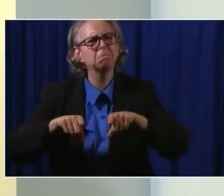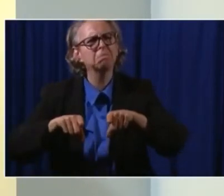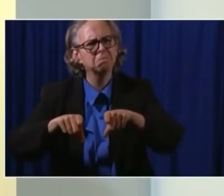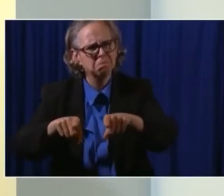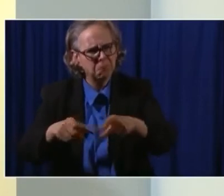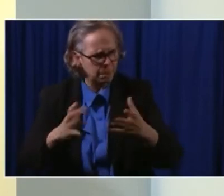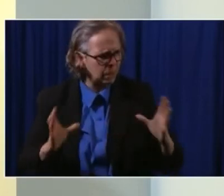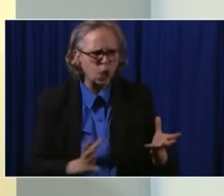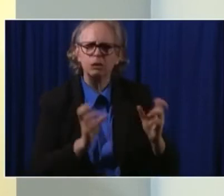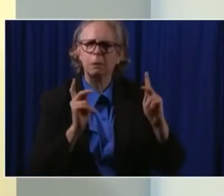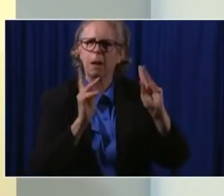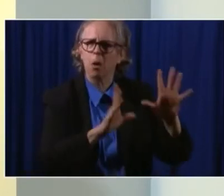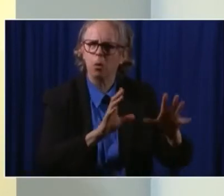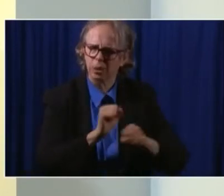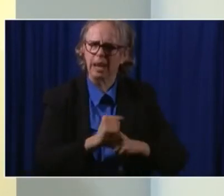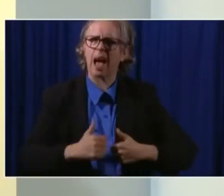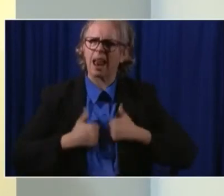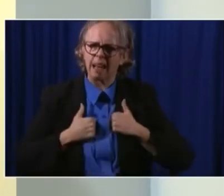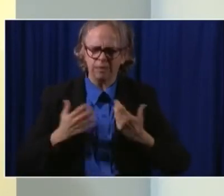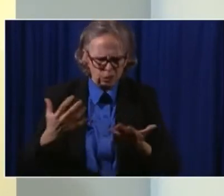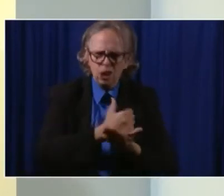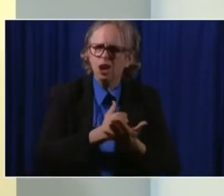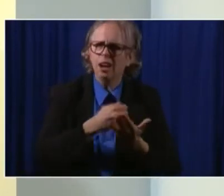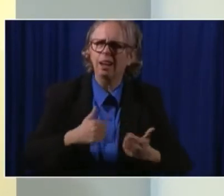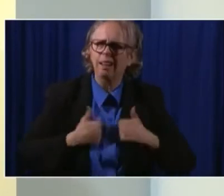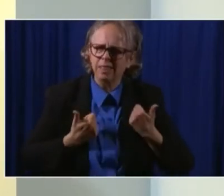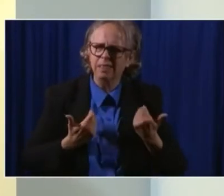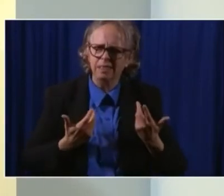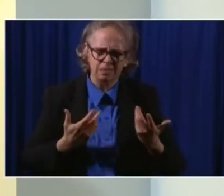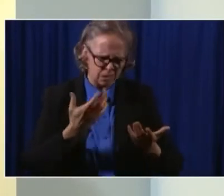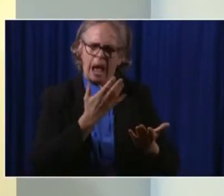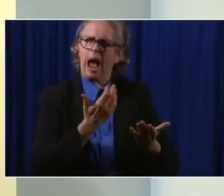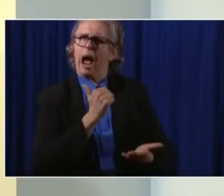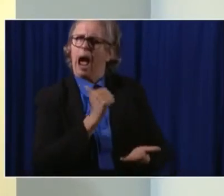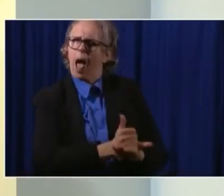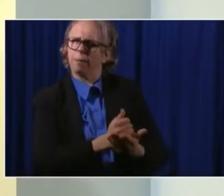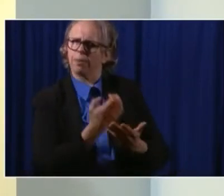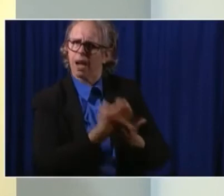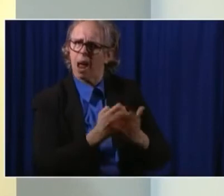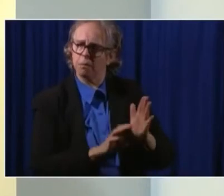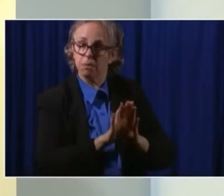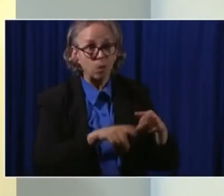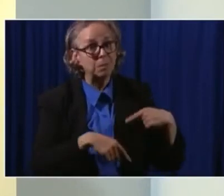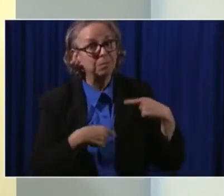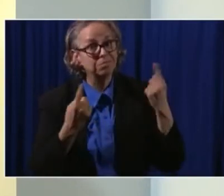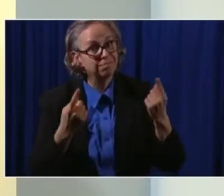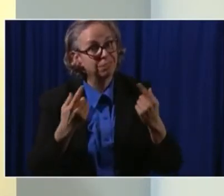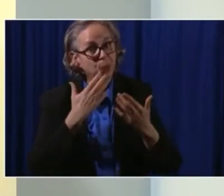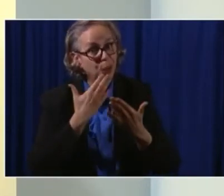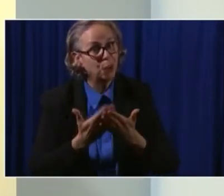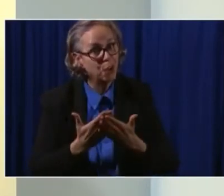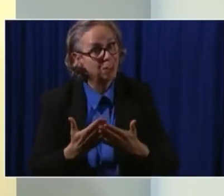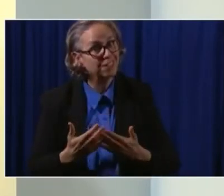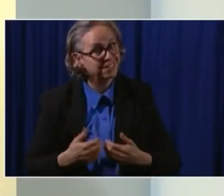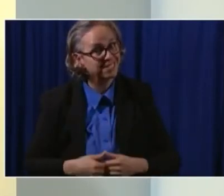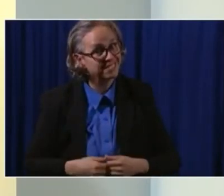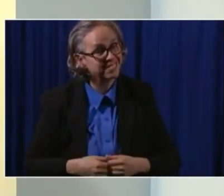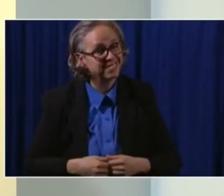essentials and grow the economy. That's been working well. And what the governor's plea and my plea is that we have to keep doing